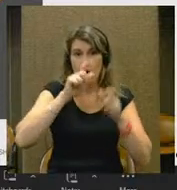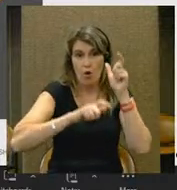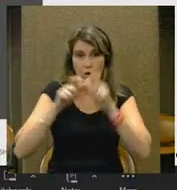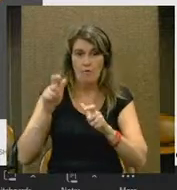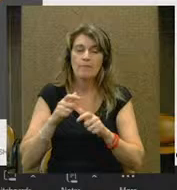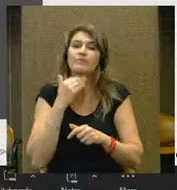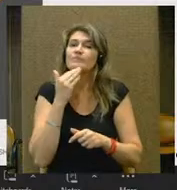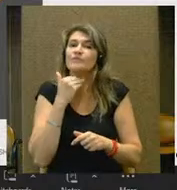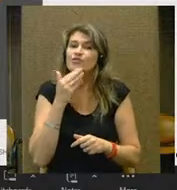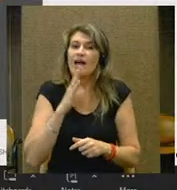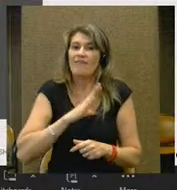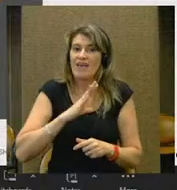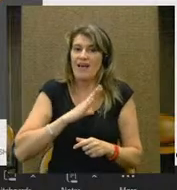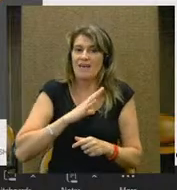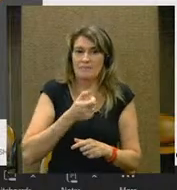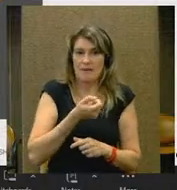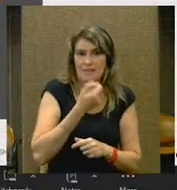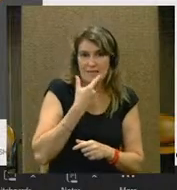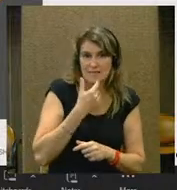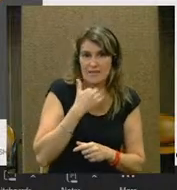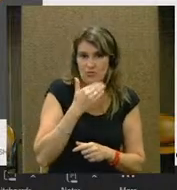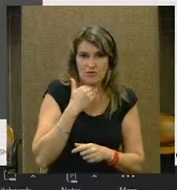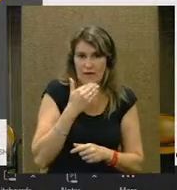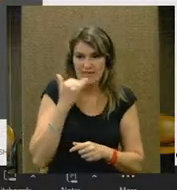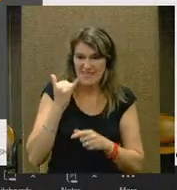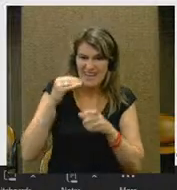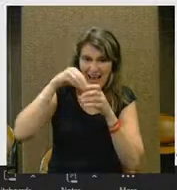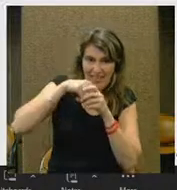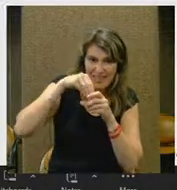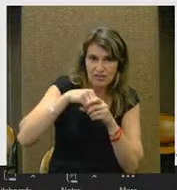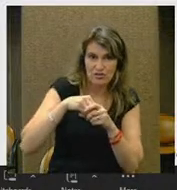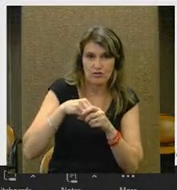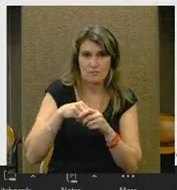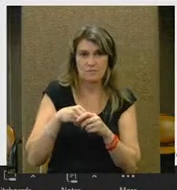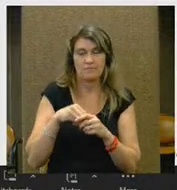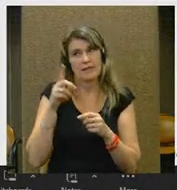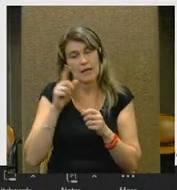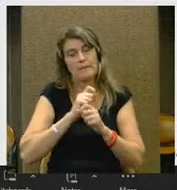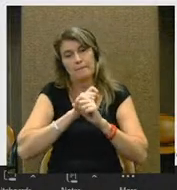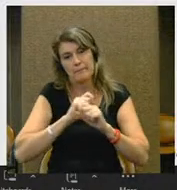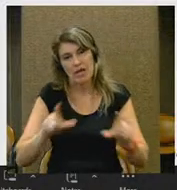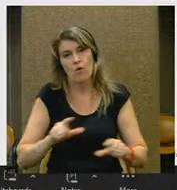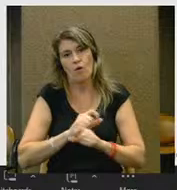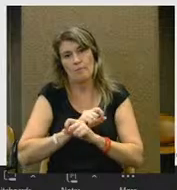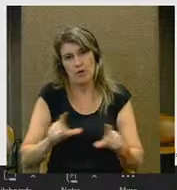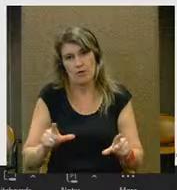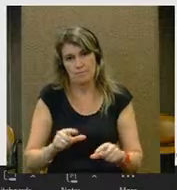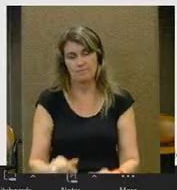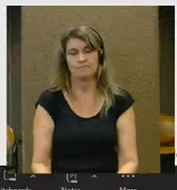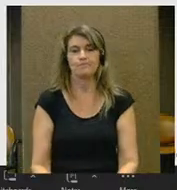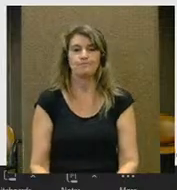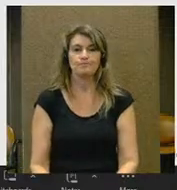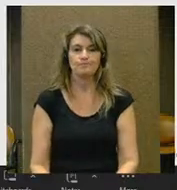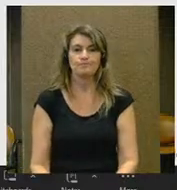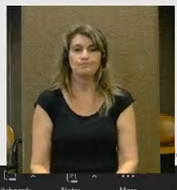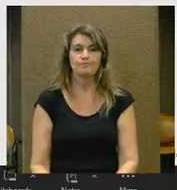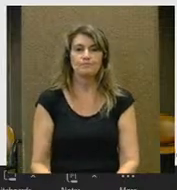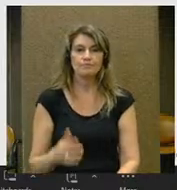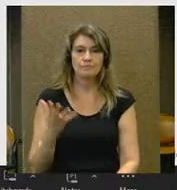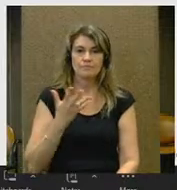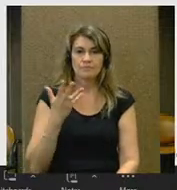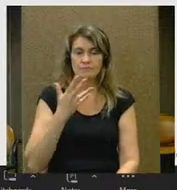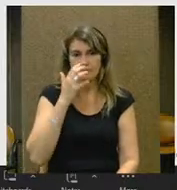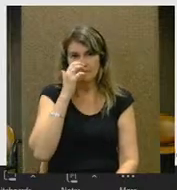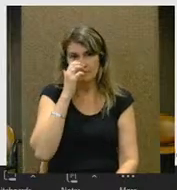is a significant problem, and it does seem to be getting worse. So I now want to spend a little bit of time talking about the economics